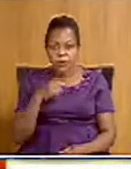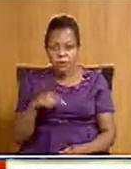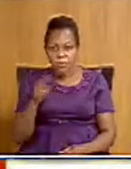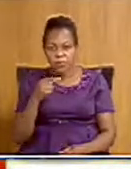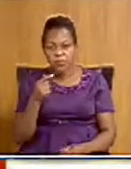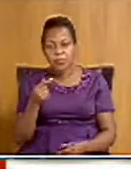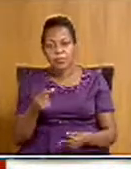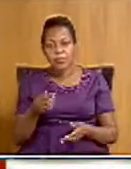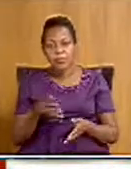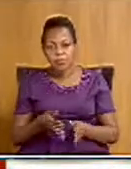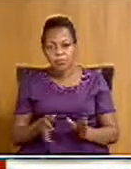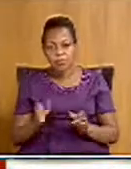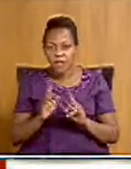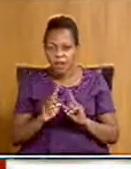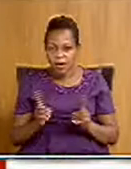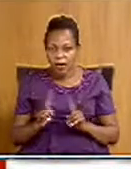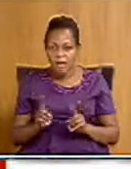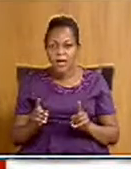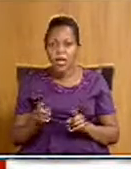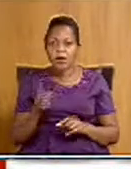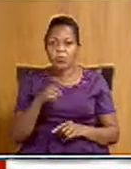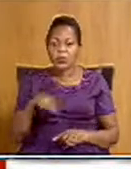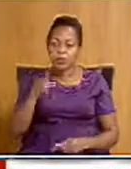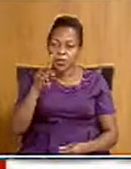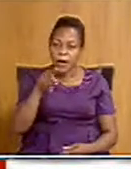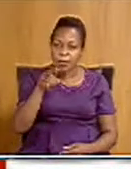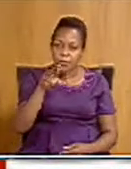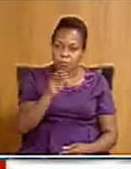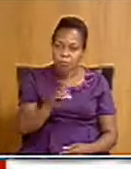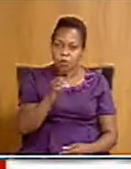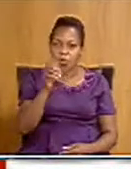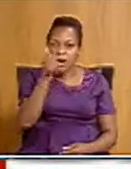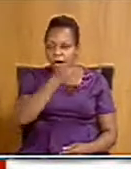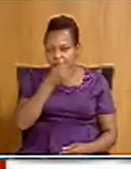pro-East. We are first and foremost pro-Africa.